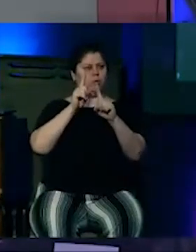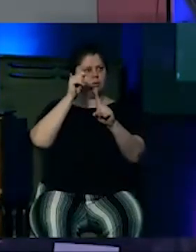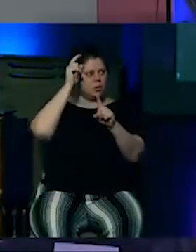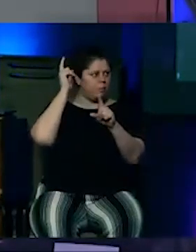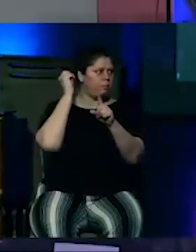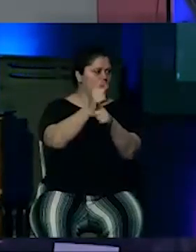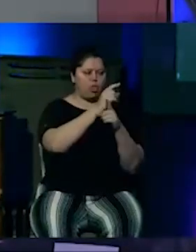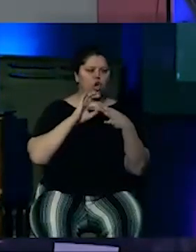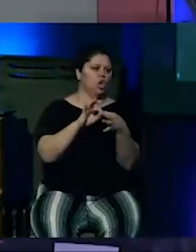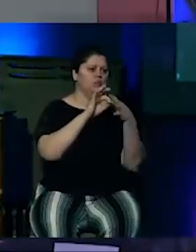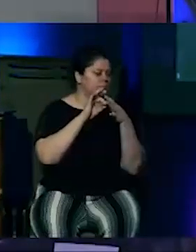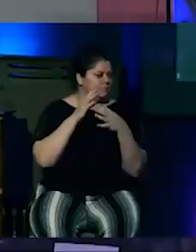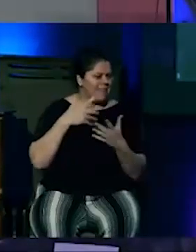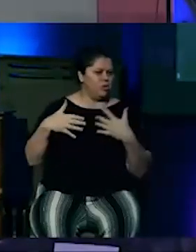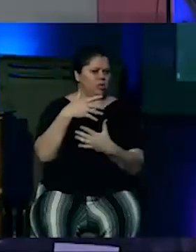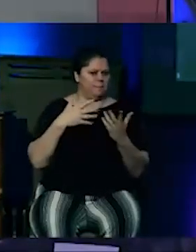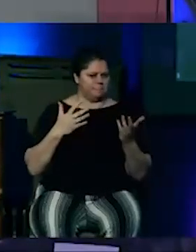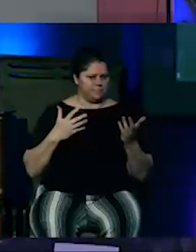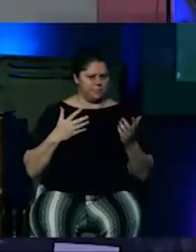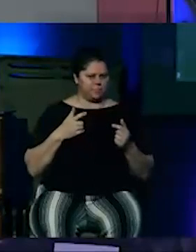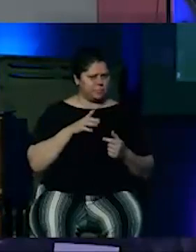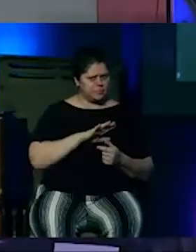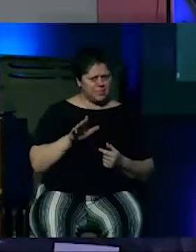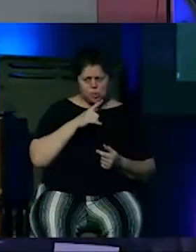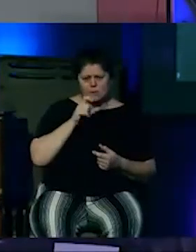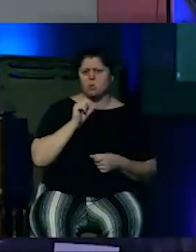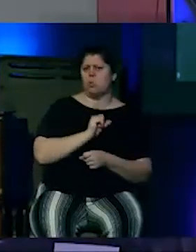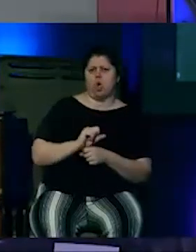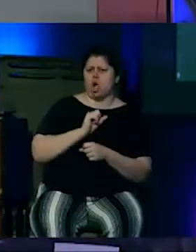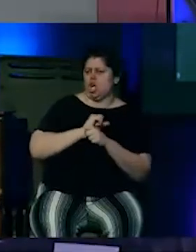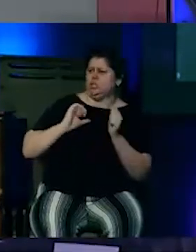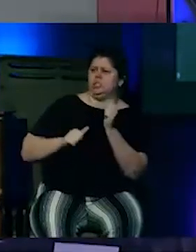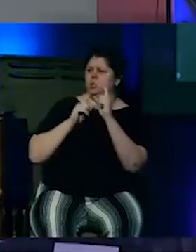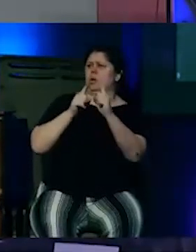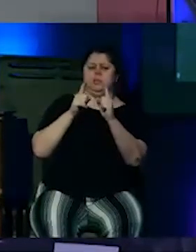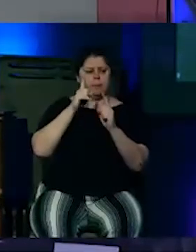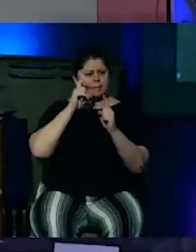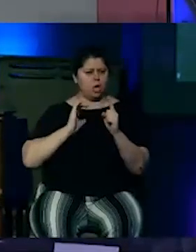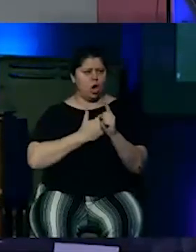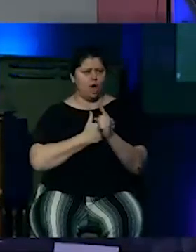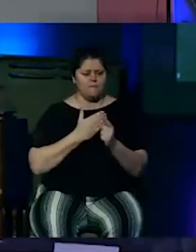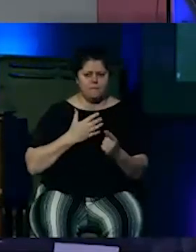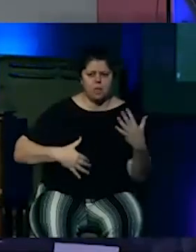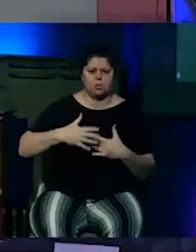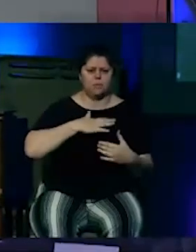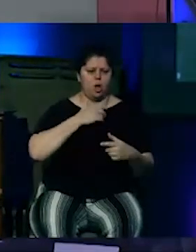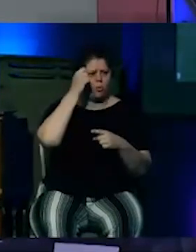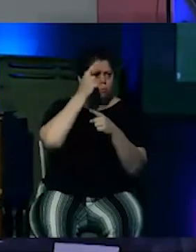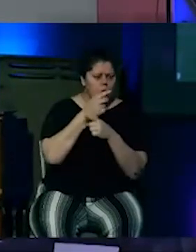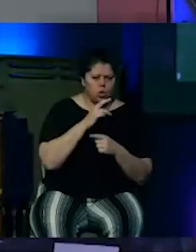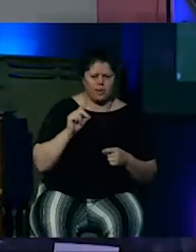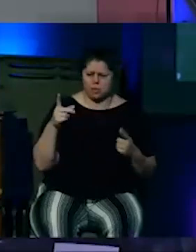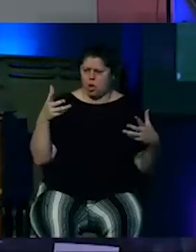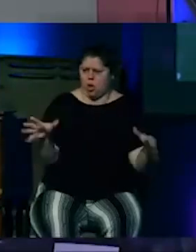fellowship, right? Like, you don't actually need to work towards it because our fellowship, our brotherhood is actually already a